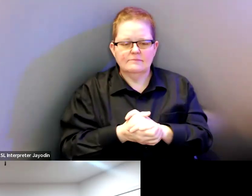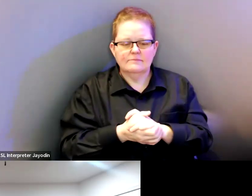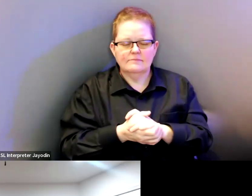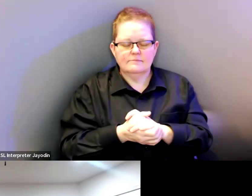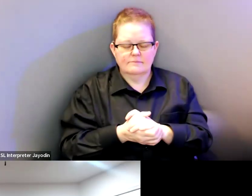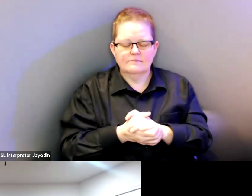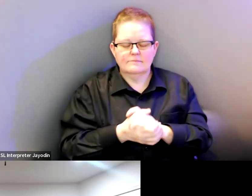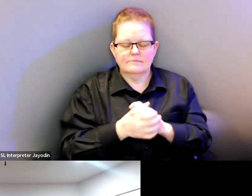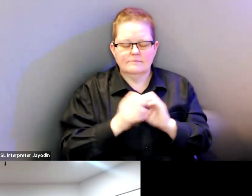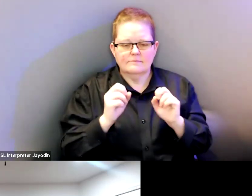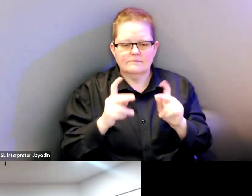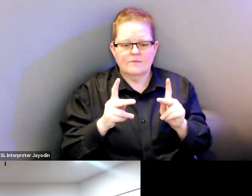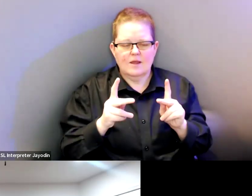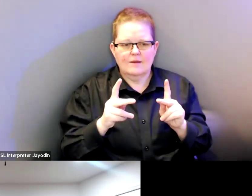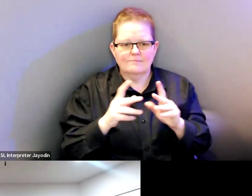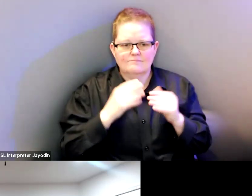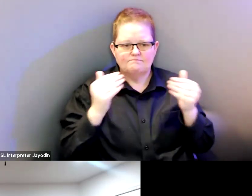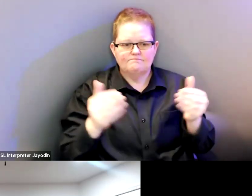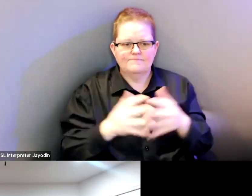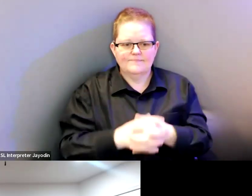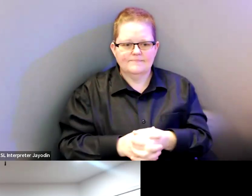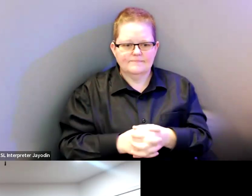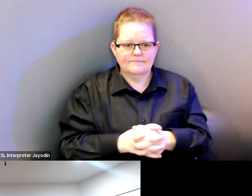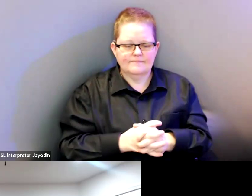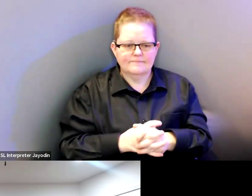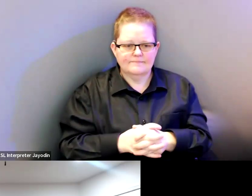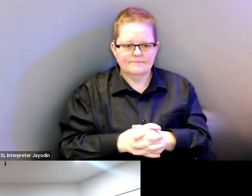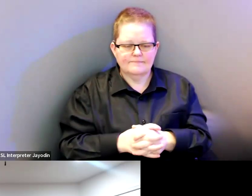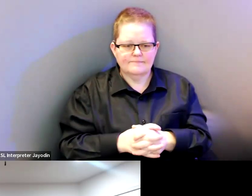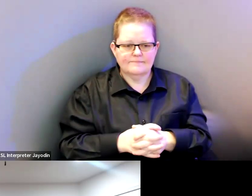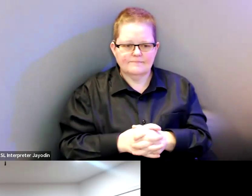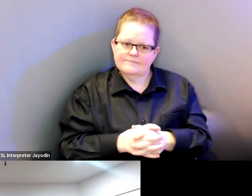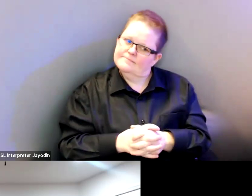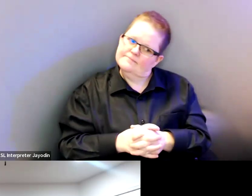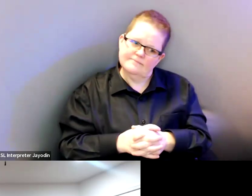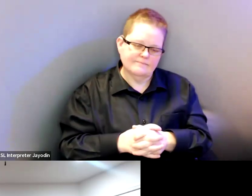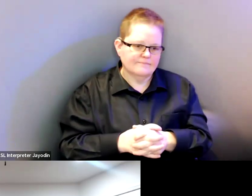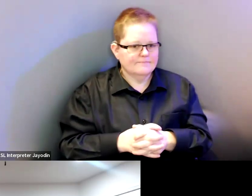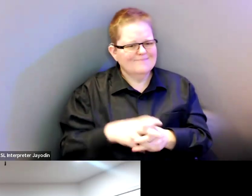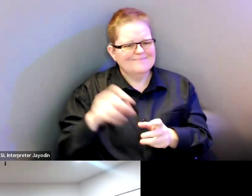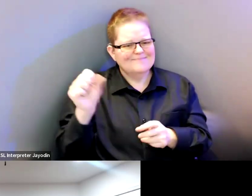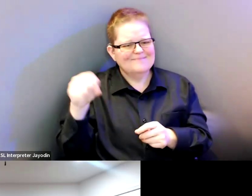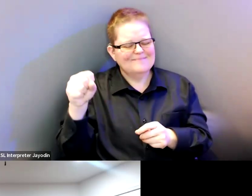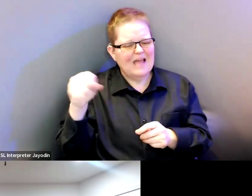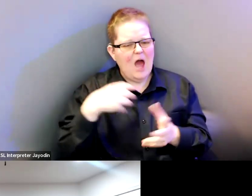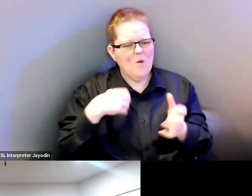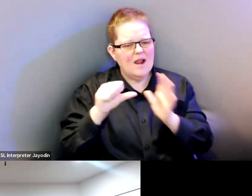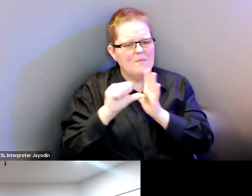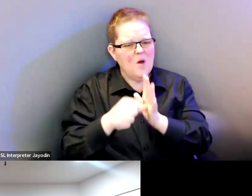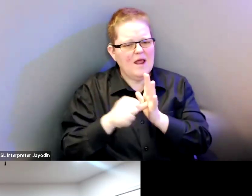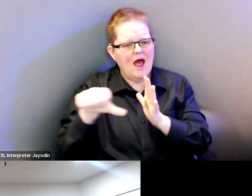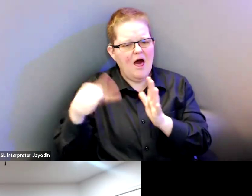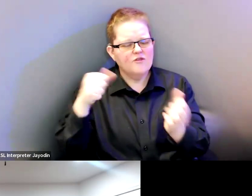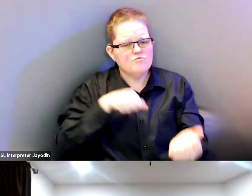Oh yeah, Kristen, please go ahead. Yeah, I just wanted to put out there kind of another approach that